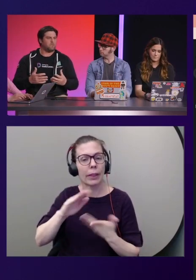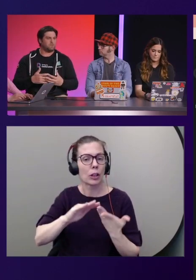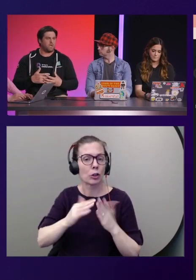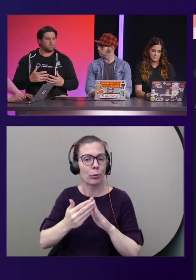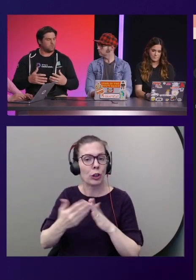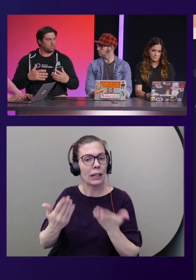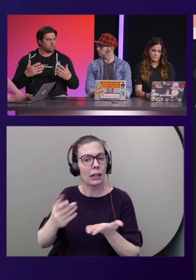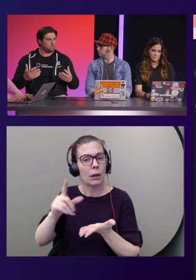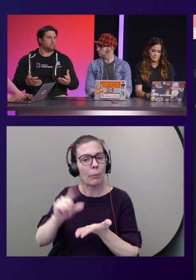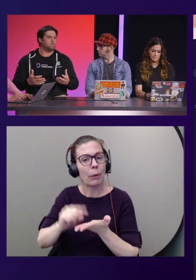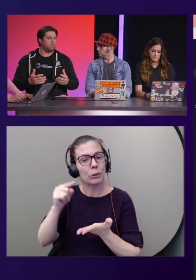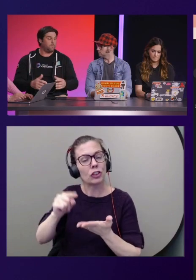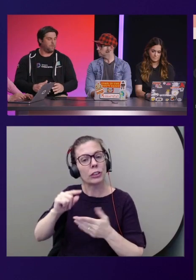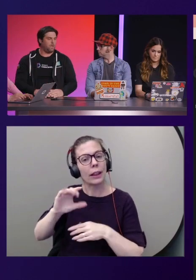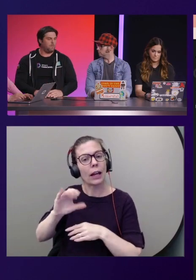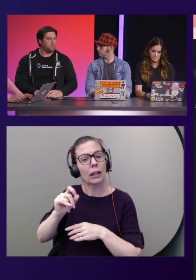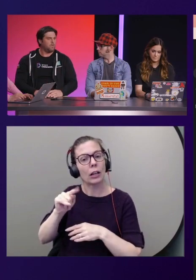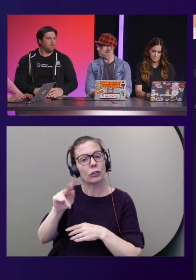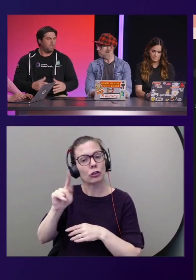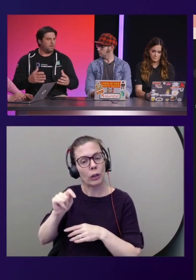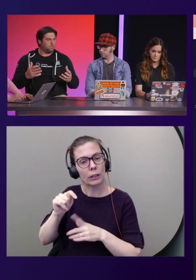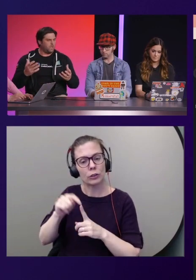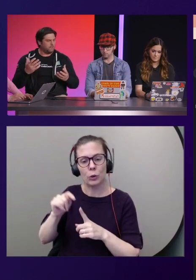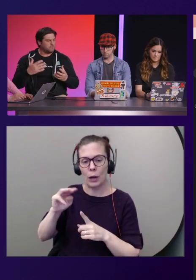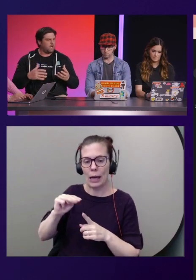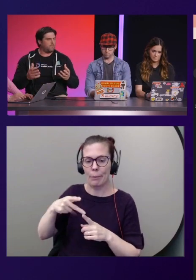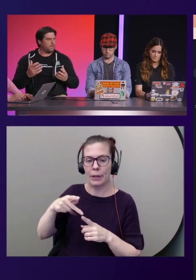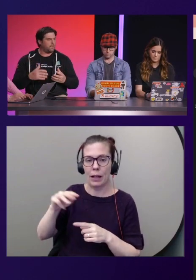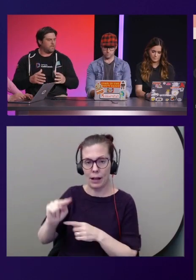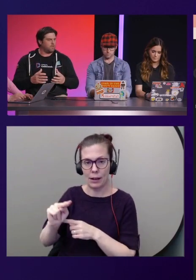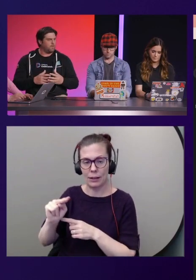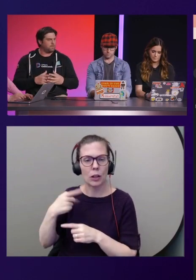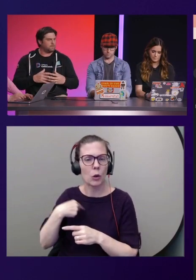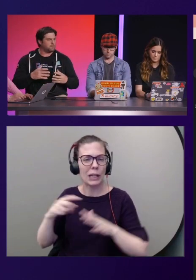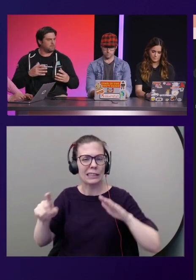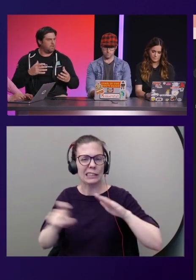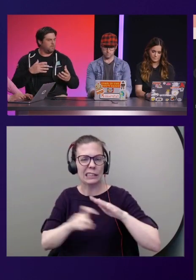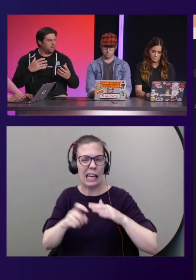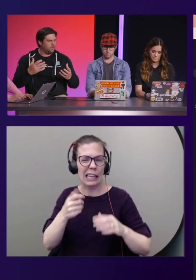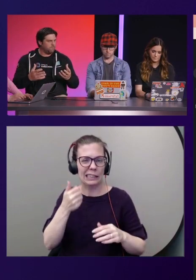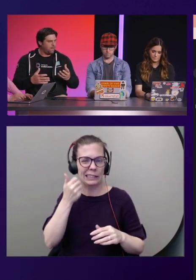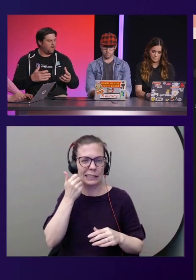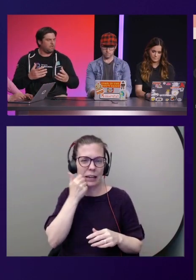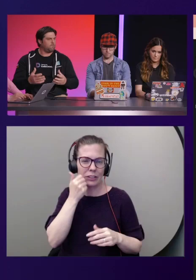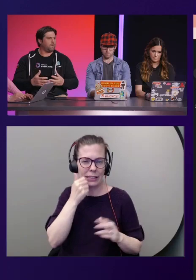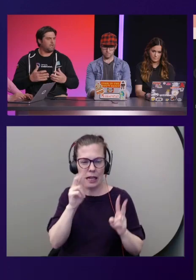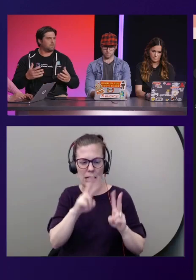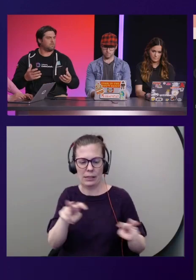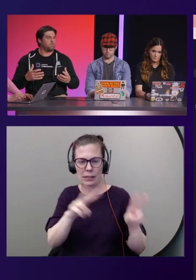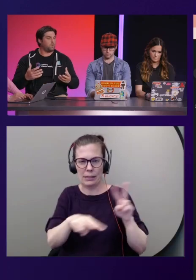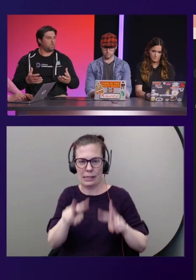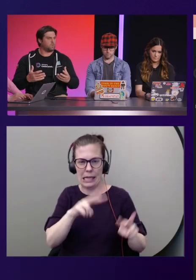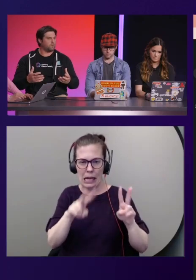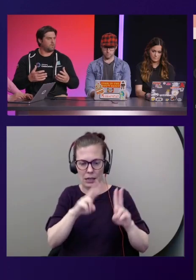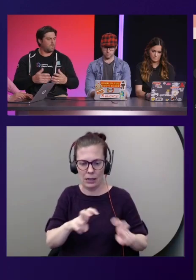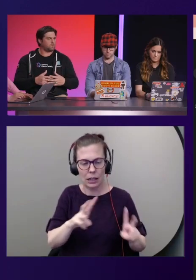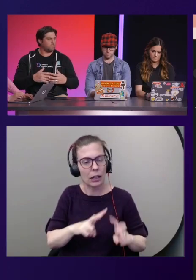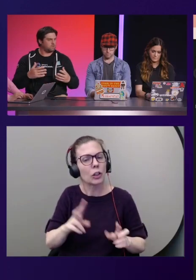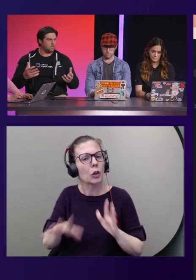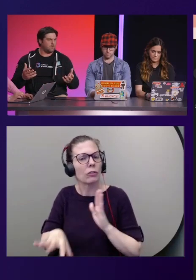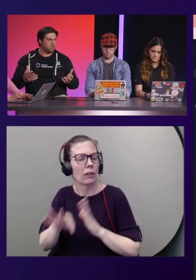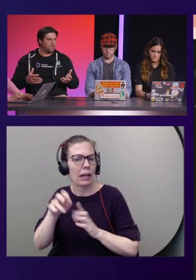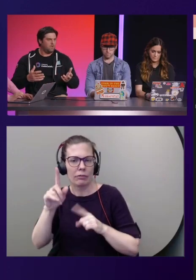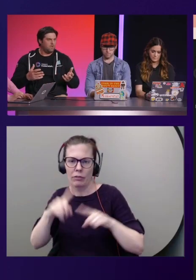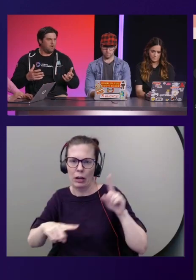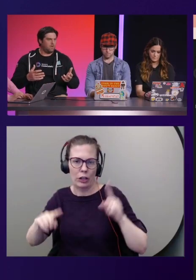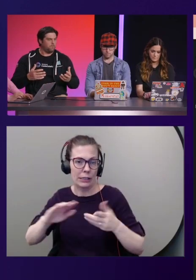publishes these constructs to NPM, we kind of scan that on a daily basis, and you can find various community-driven constructs